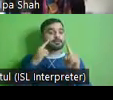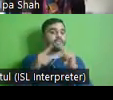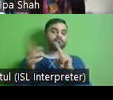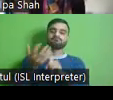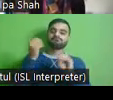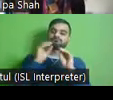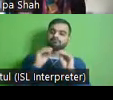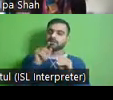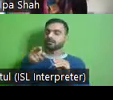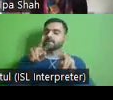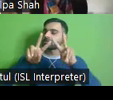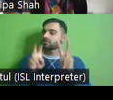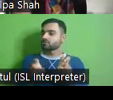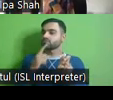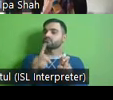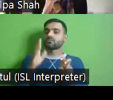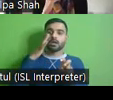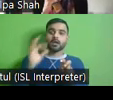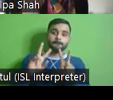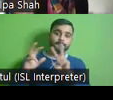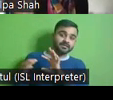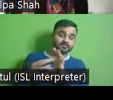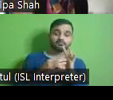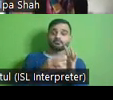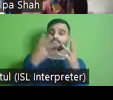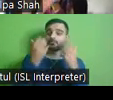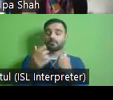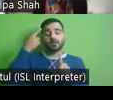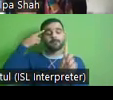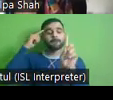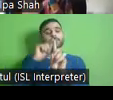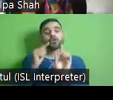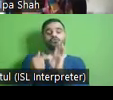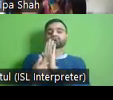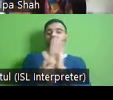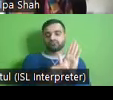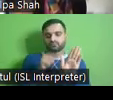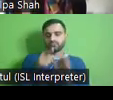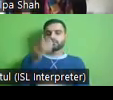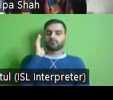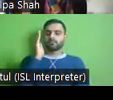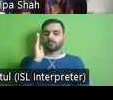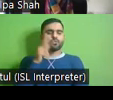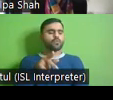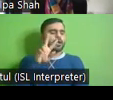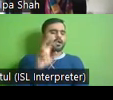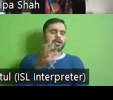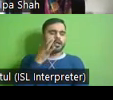this matters, it really matters. That's one of the main things I'm going to point out in this lecture and why this matters.